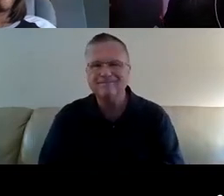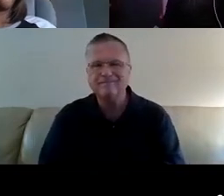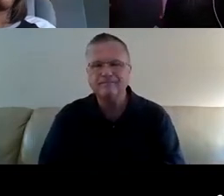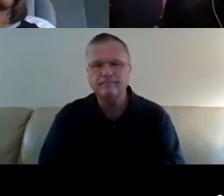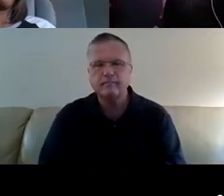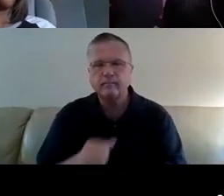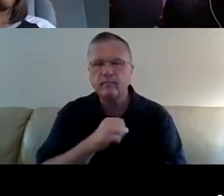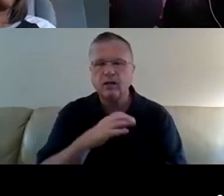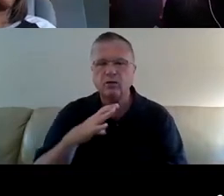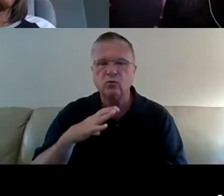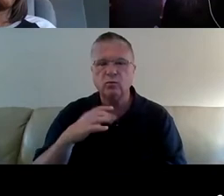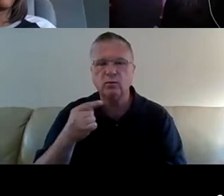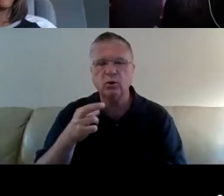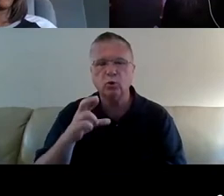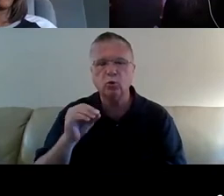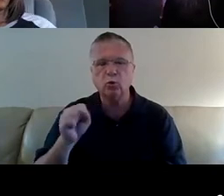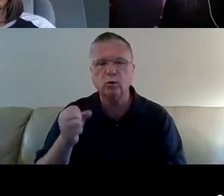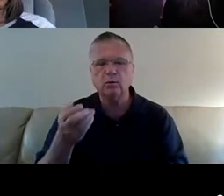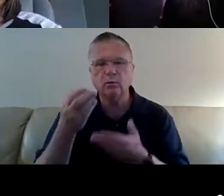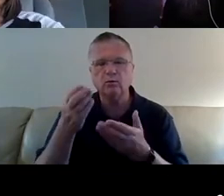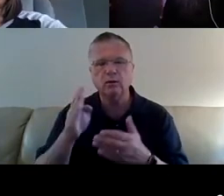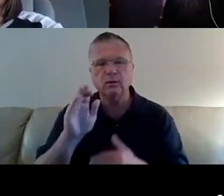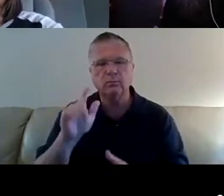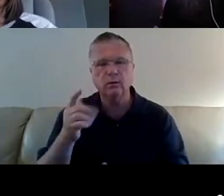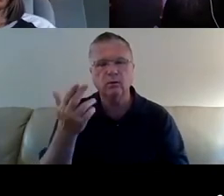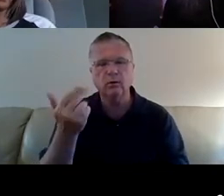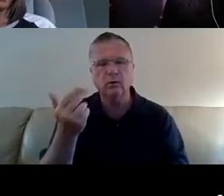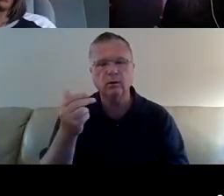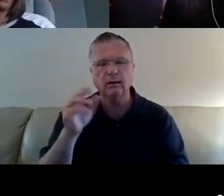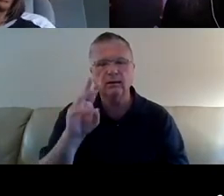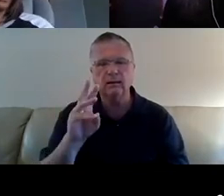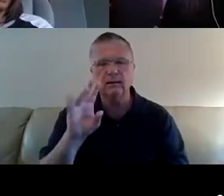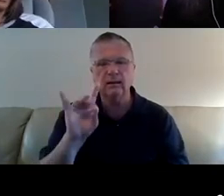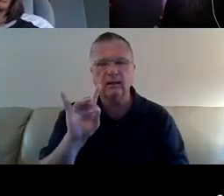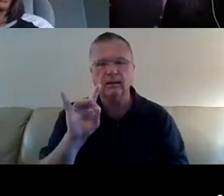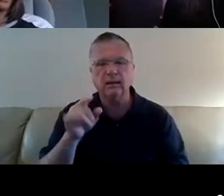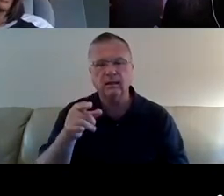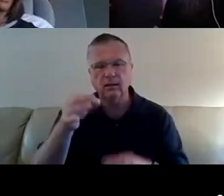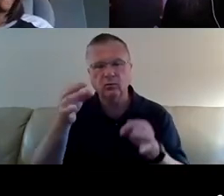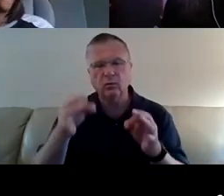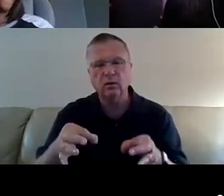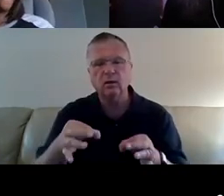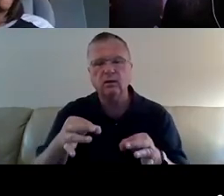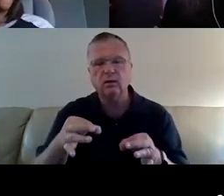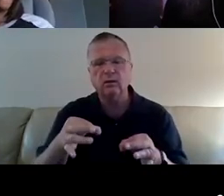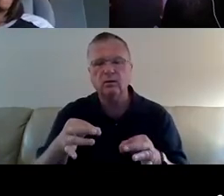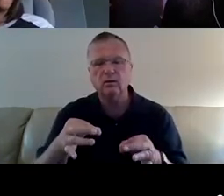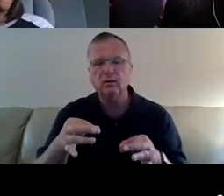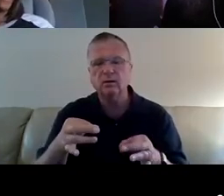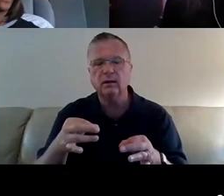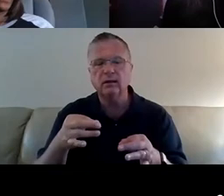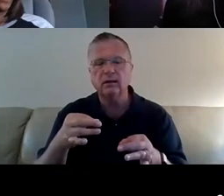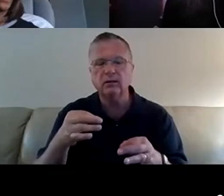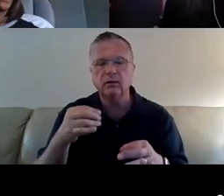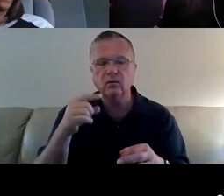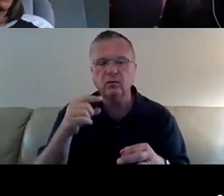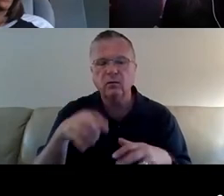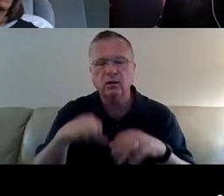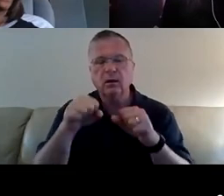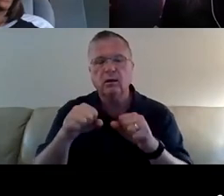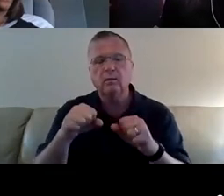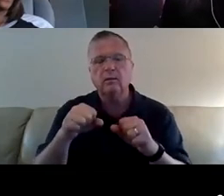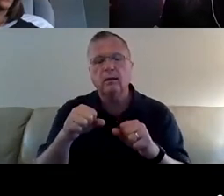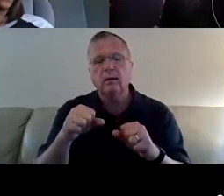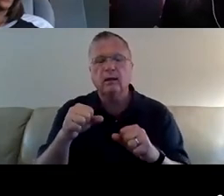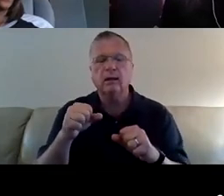Councilwoman Gross presents Bill number 1368, resolution adopting plan revision to the City of Pittsburgh's official